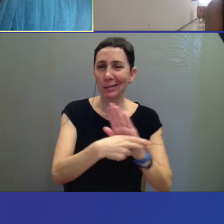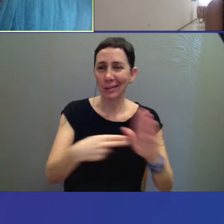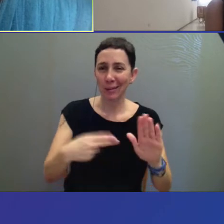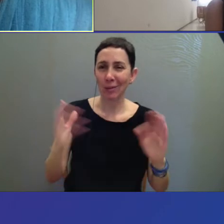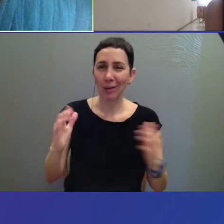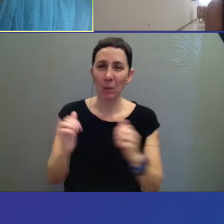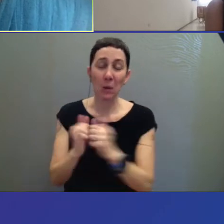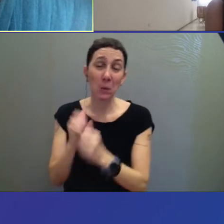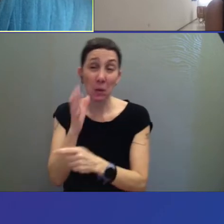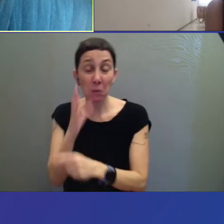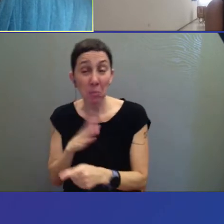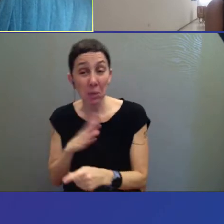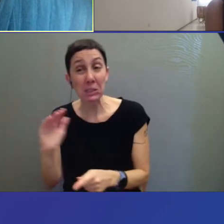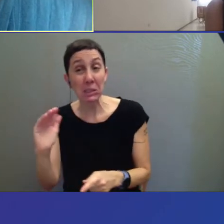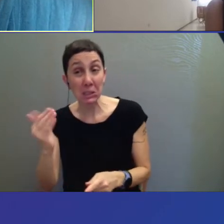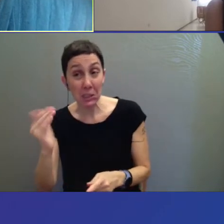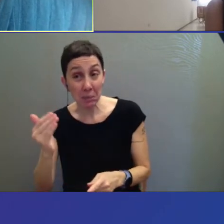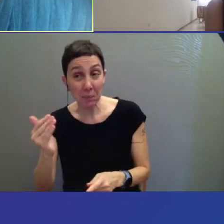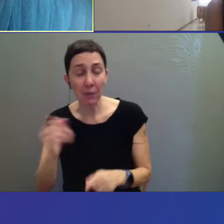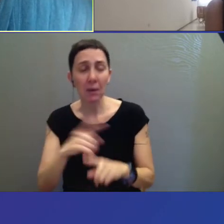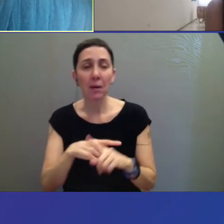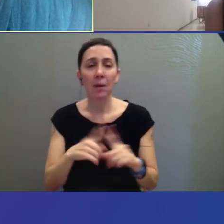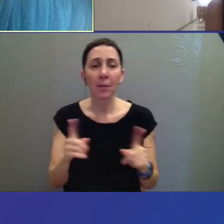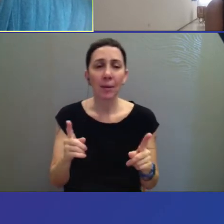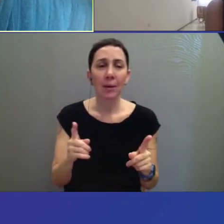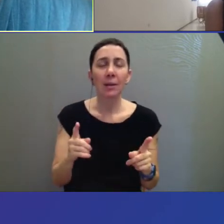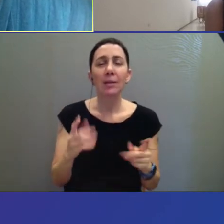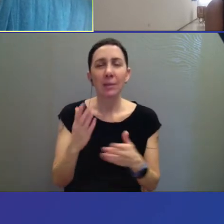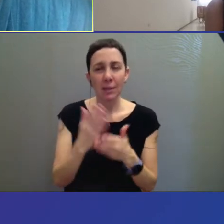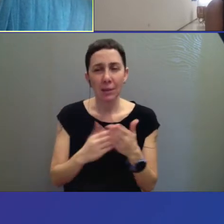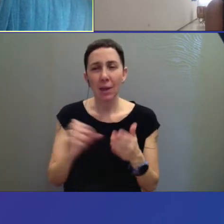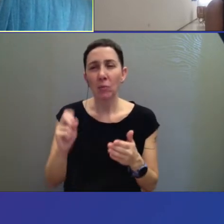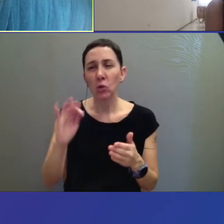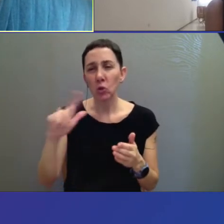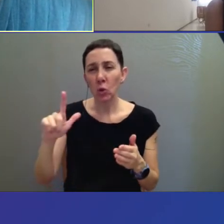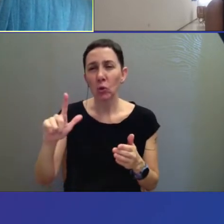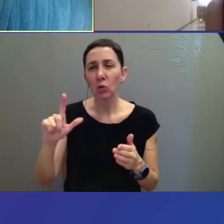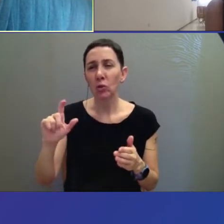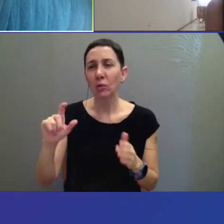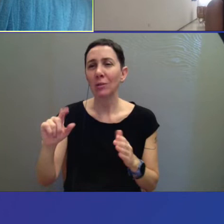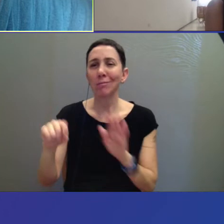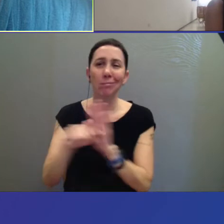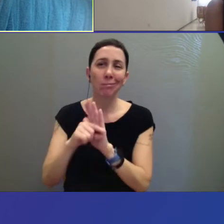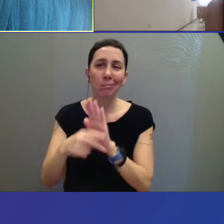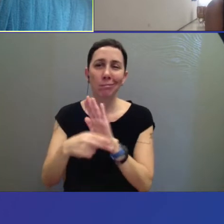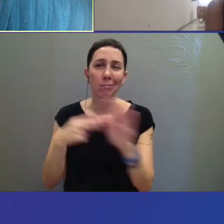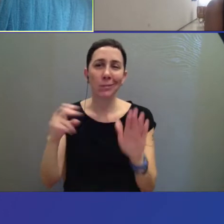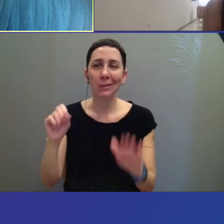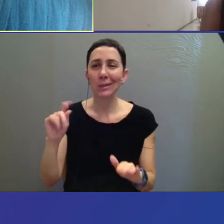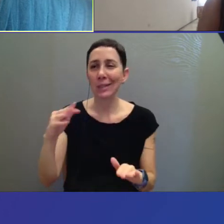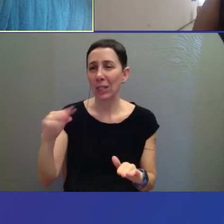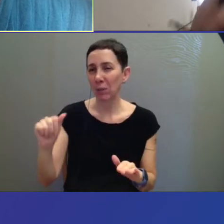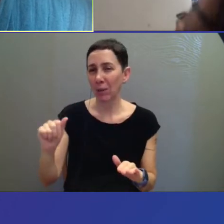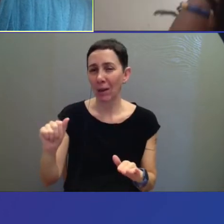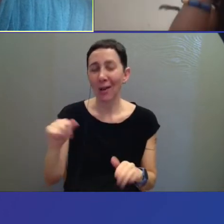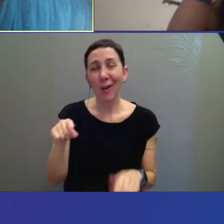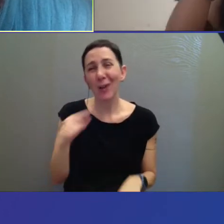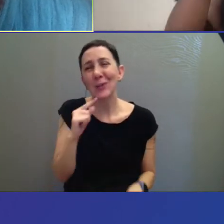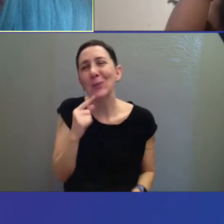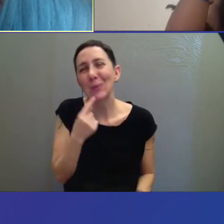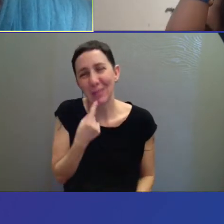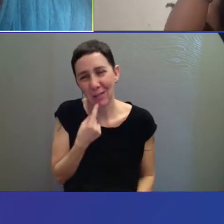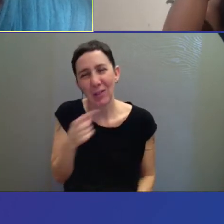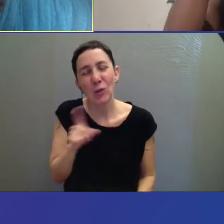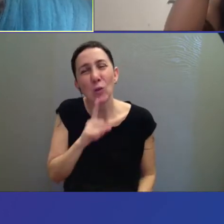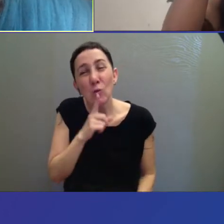But I think that there's still some social stigma to battle of whether or not you're serious, you're a